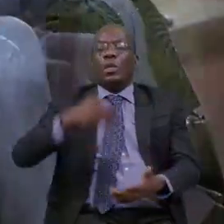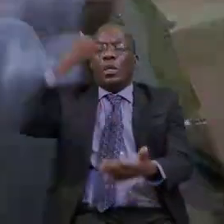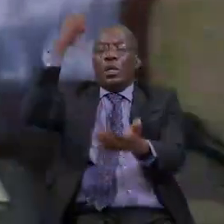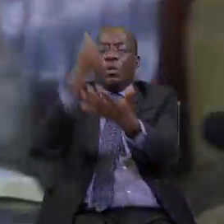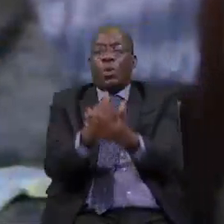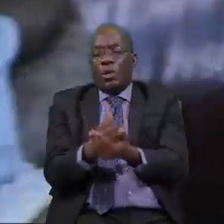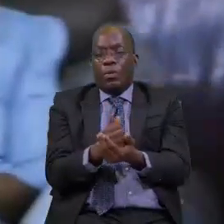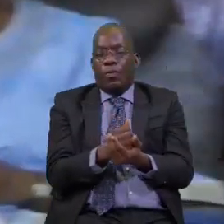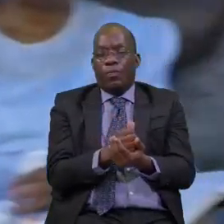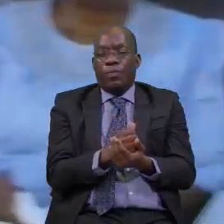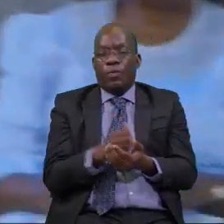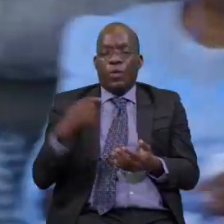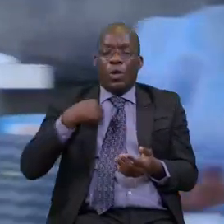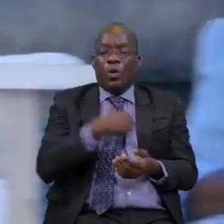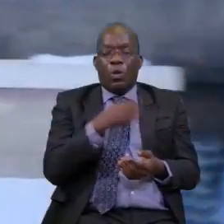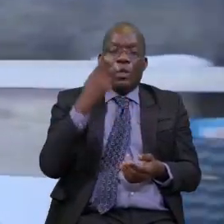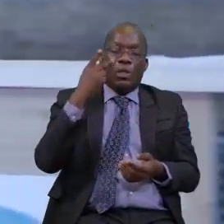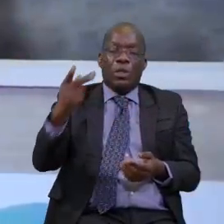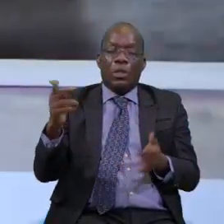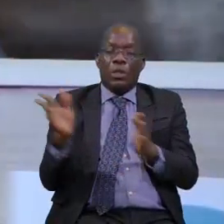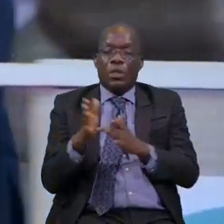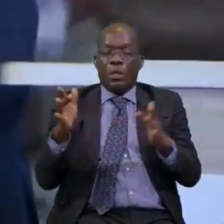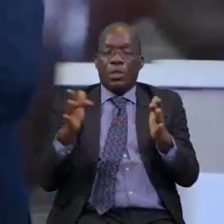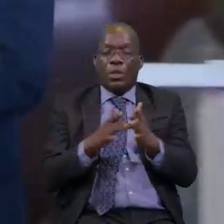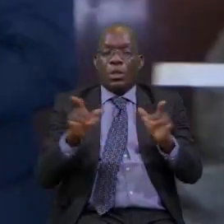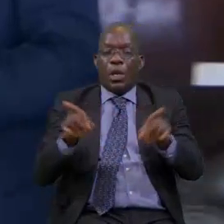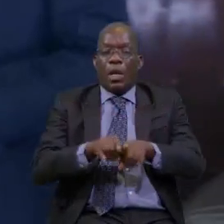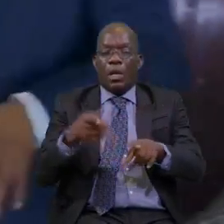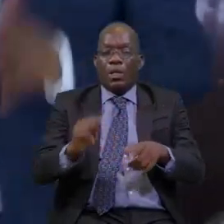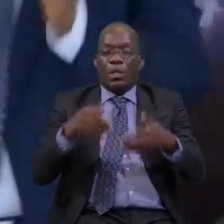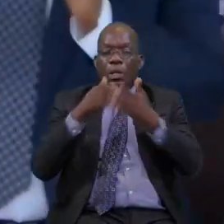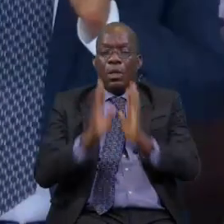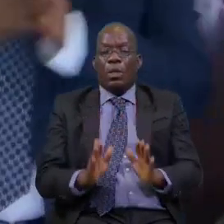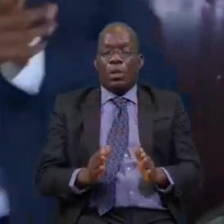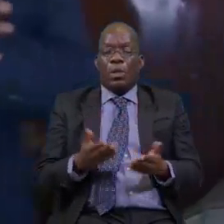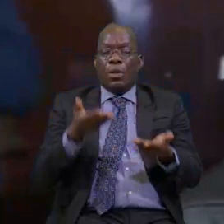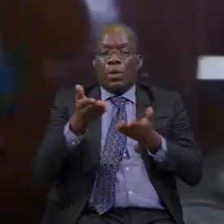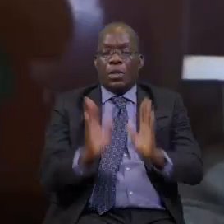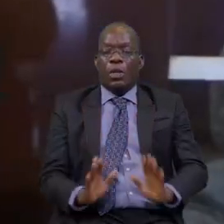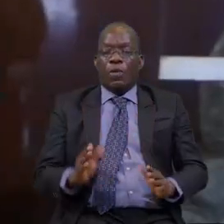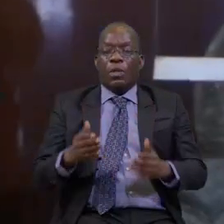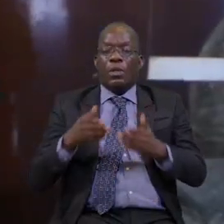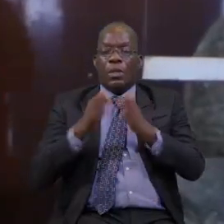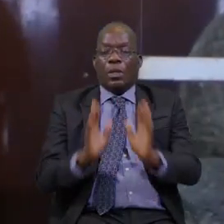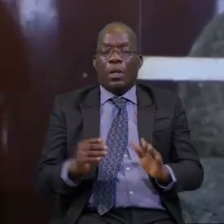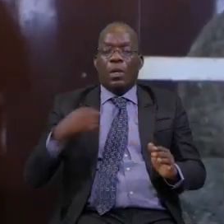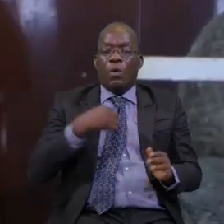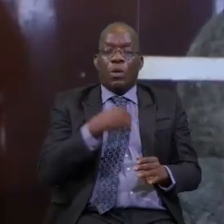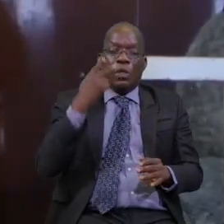We've seen Jesus as the leader, servant leader. We've seen Jesus as the